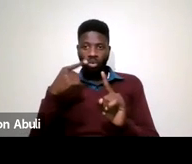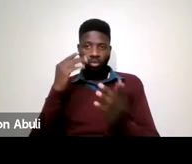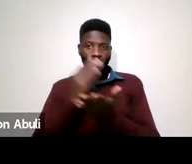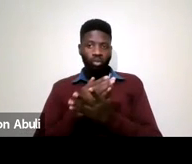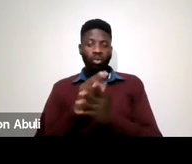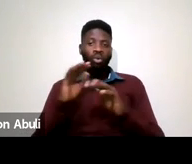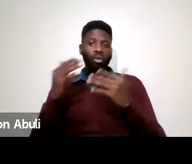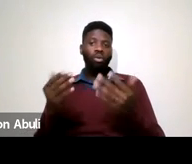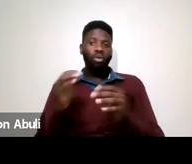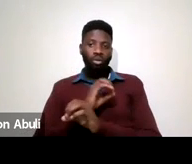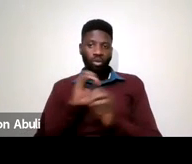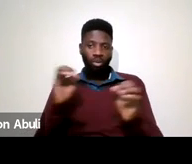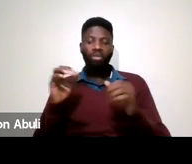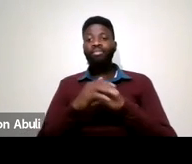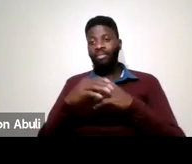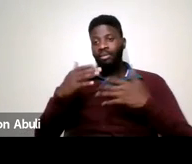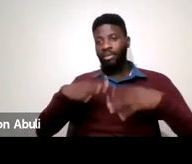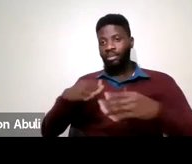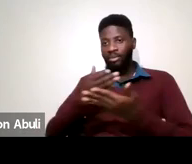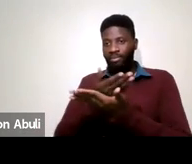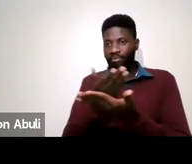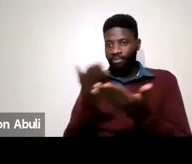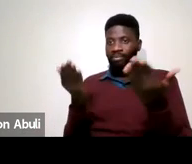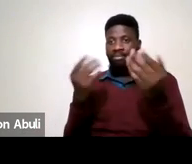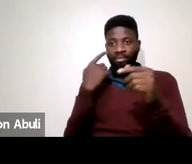The jury is here. Let's hear how they respond to it.